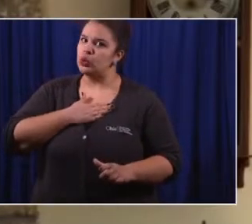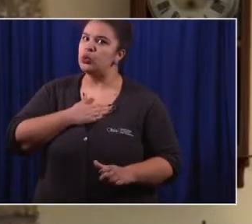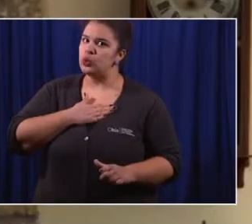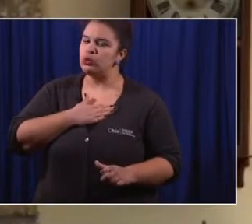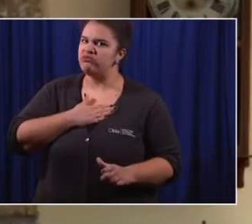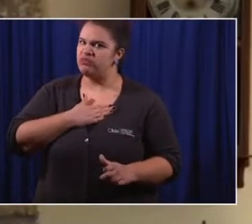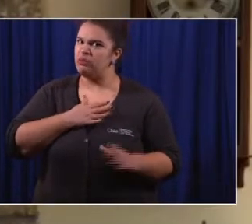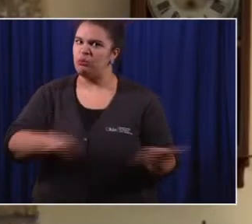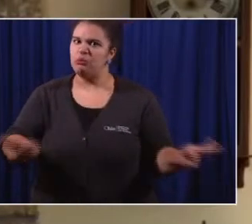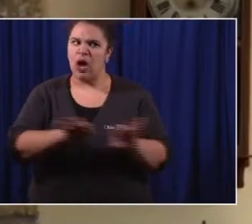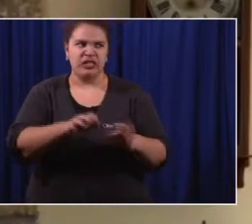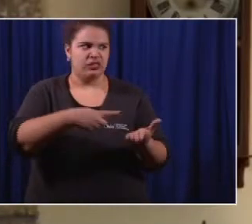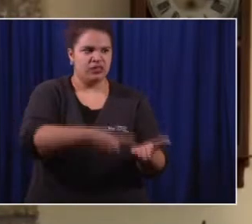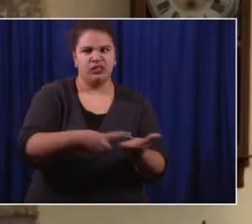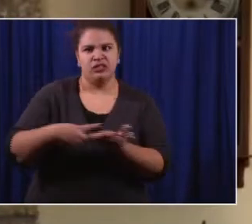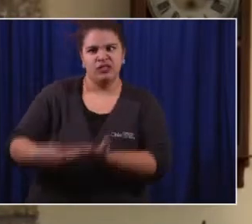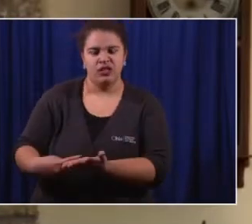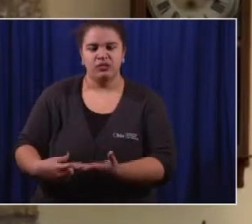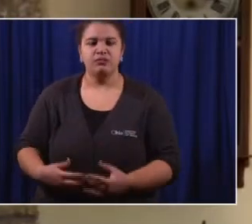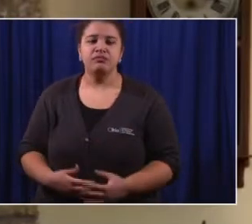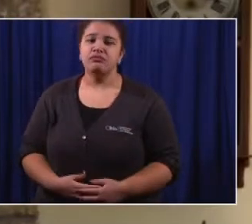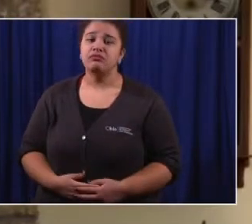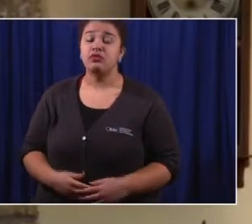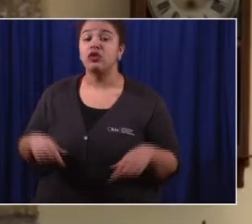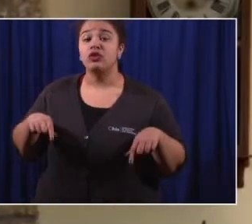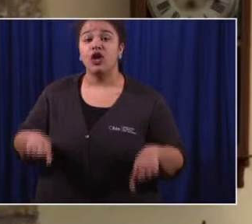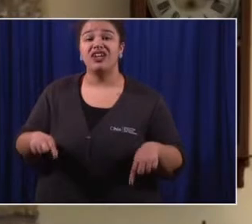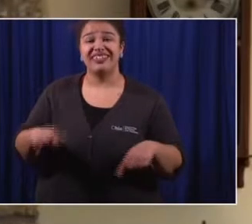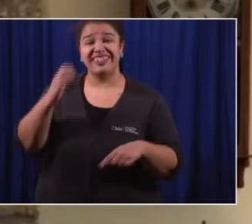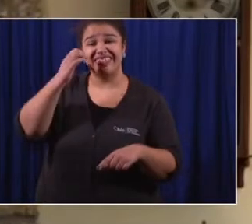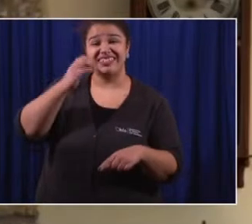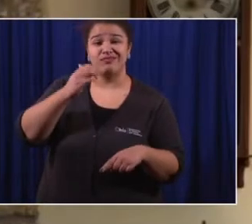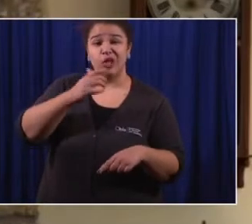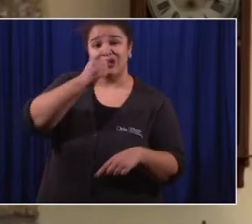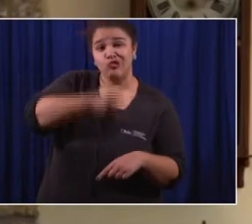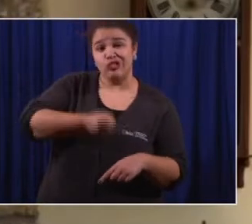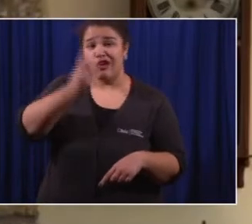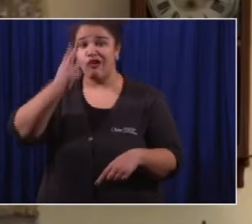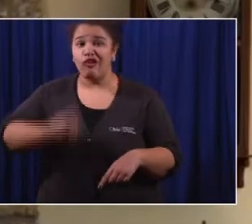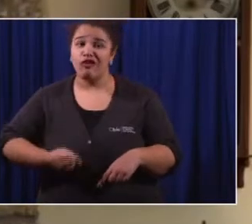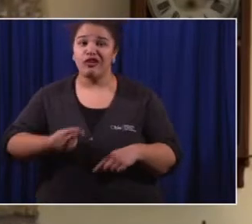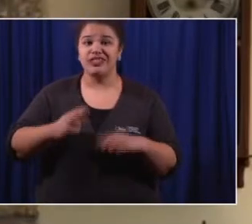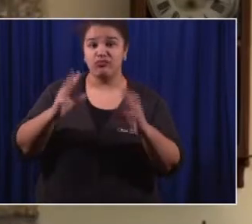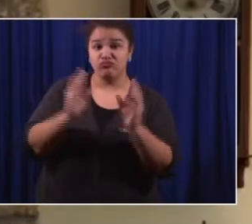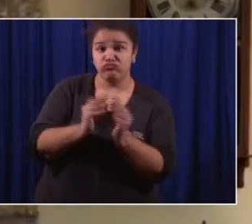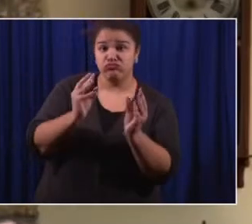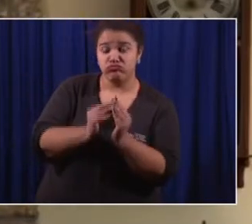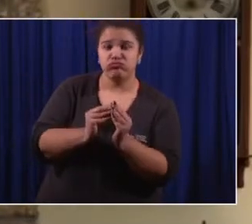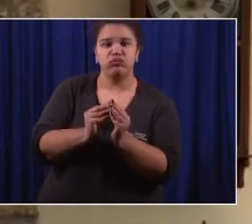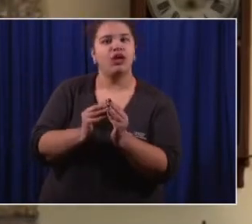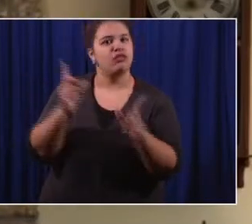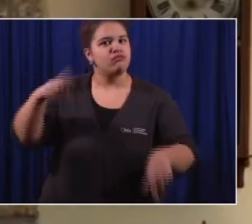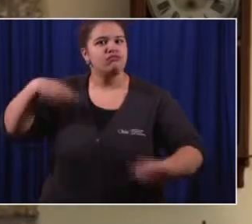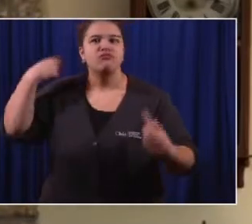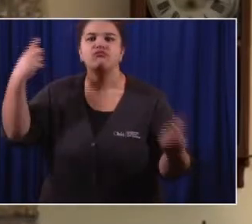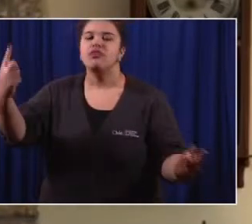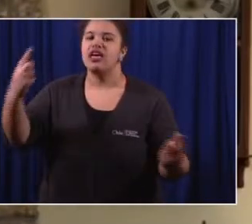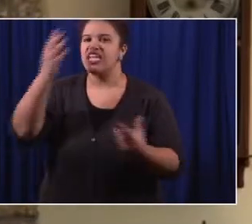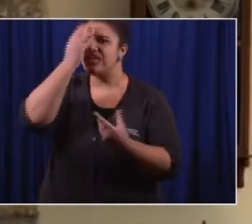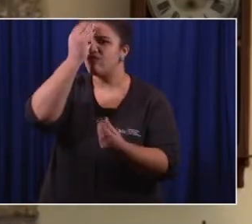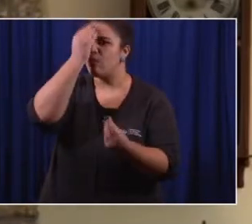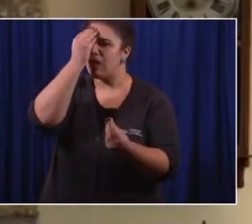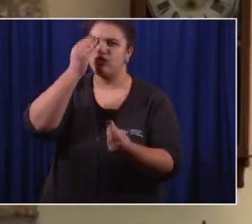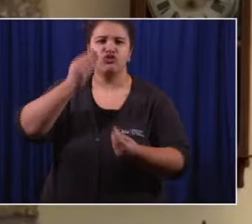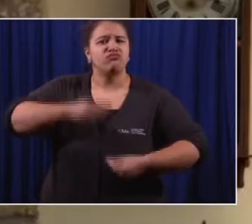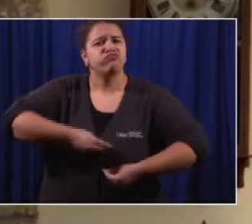best medical advice we can. We don't claim we have any corner on the best medical advice, but we try to bring this in and talk